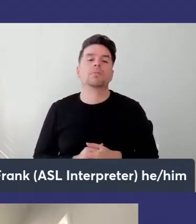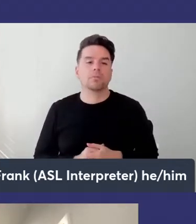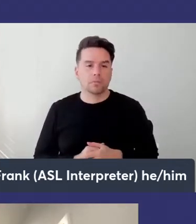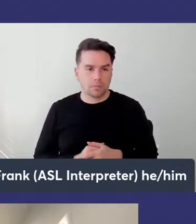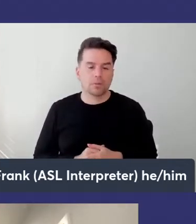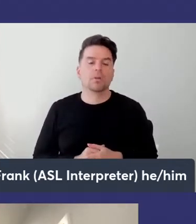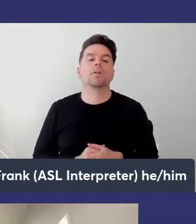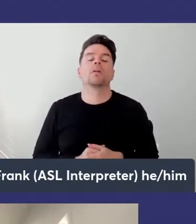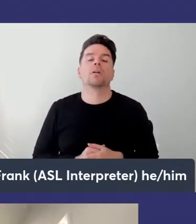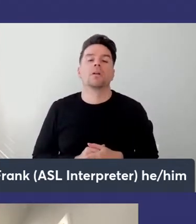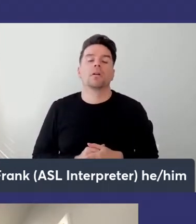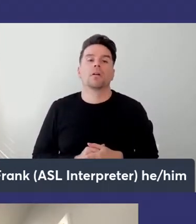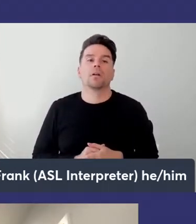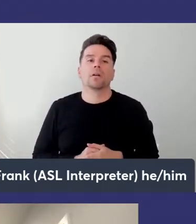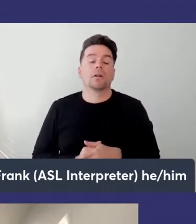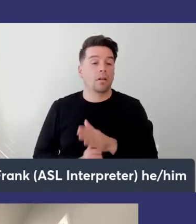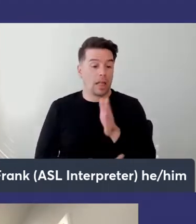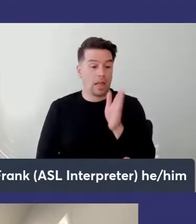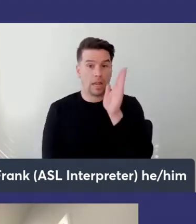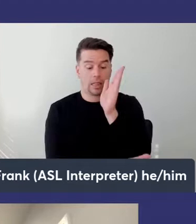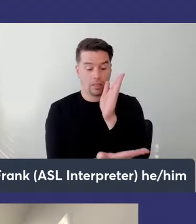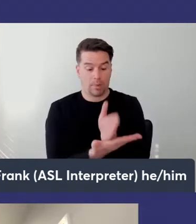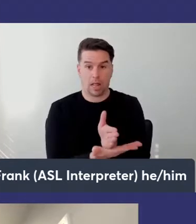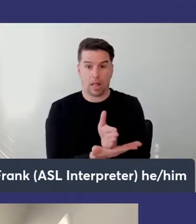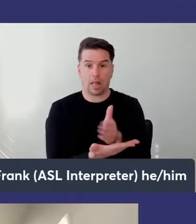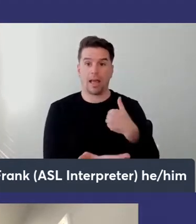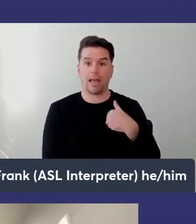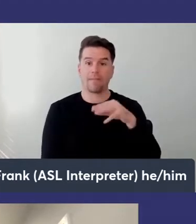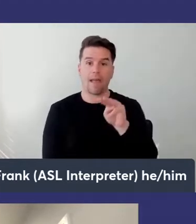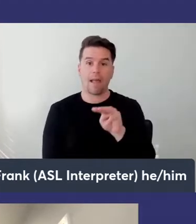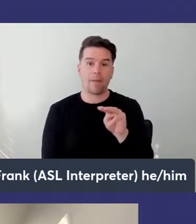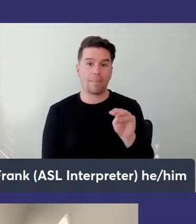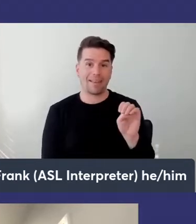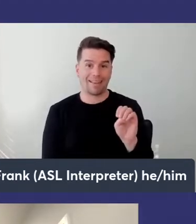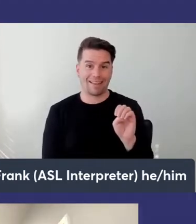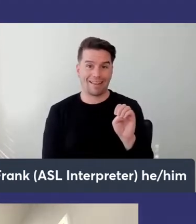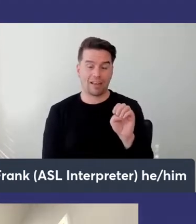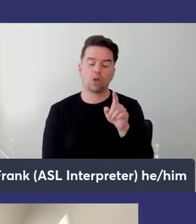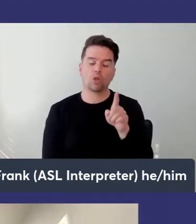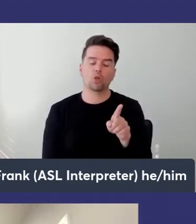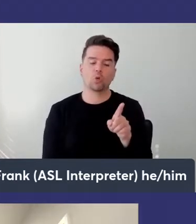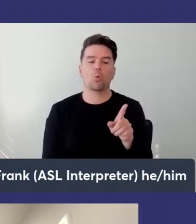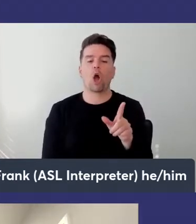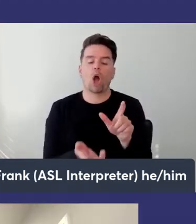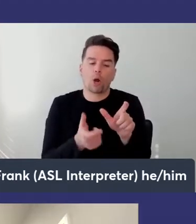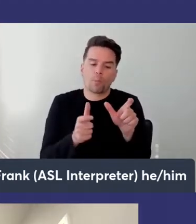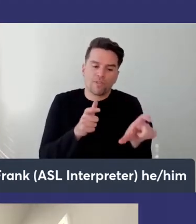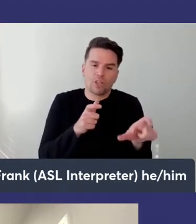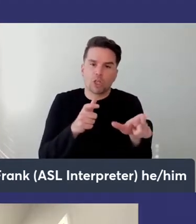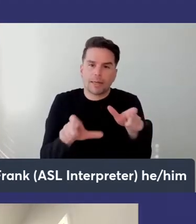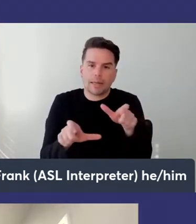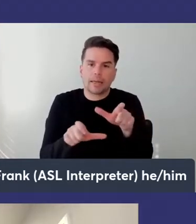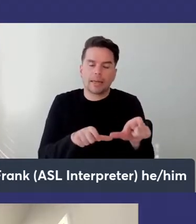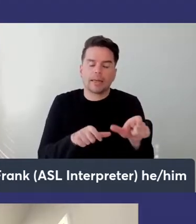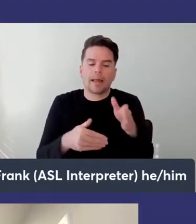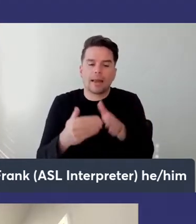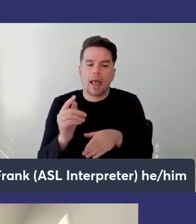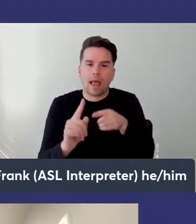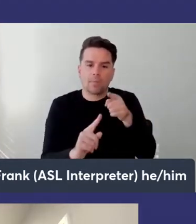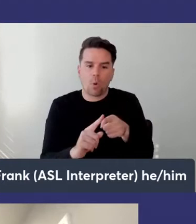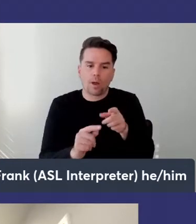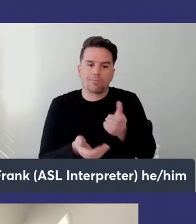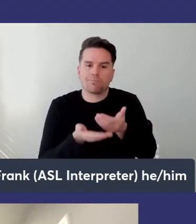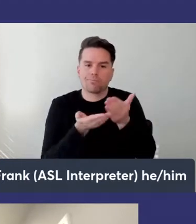And then there's like MME in the middle, where you're essentially provisioning an endpoint, right? Like allocating certain number